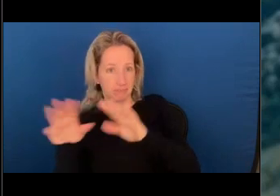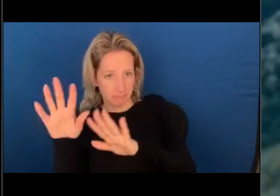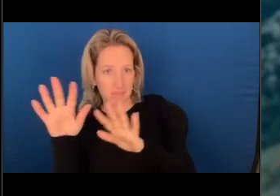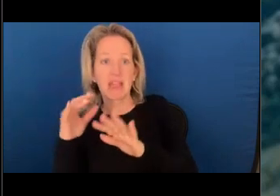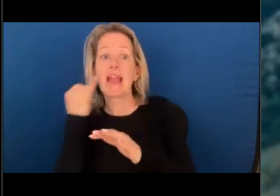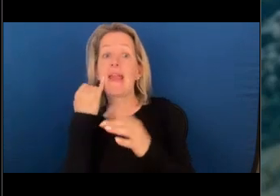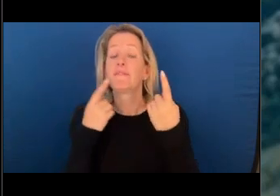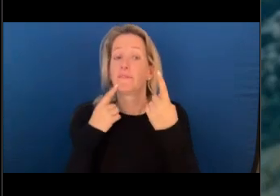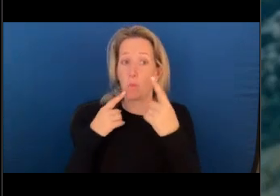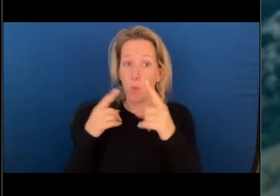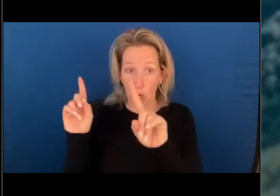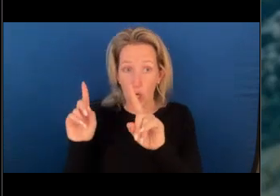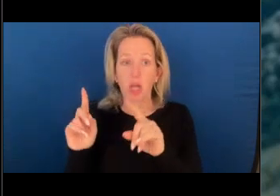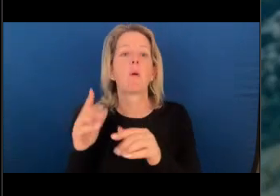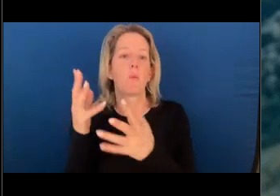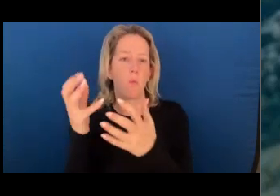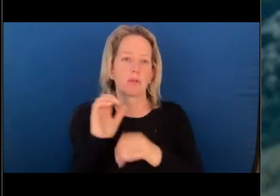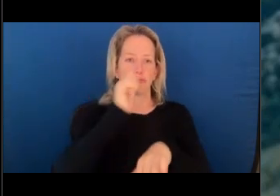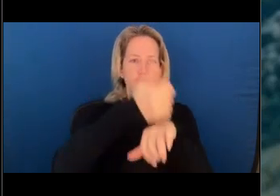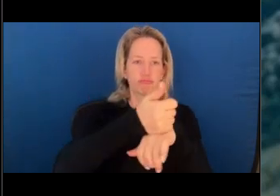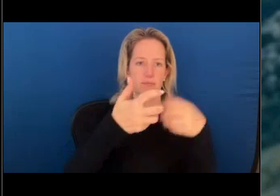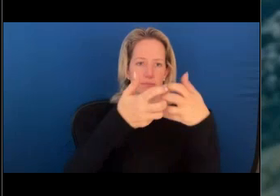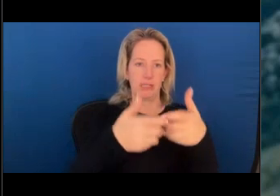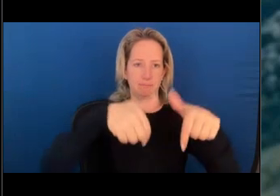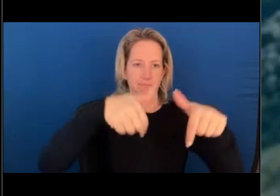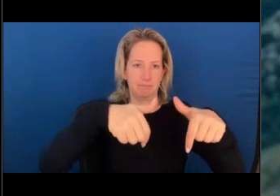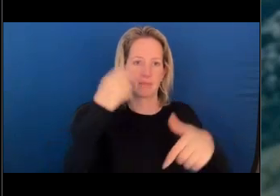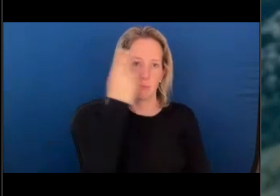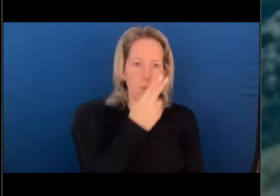to have them be on Hawaii.